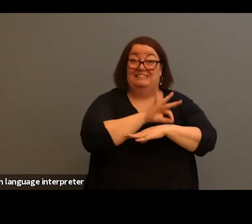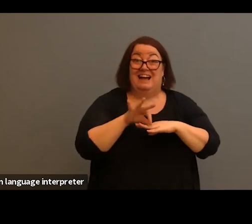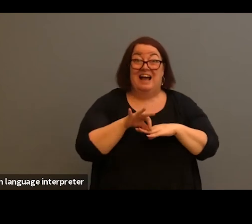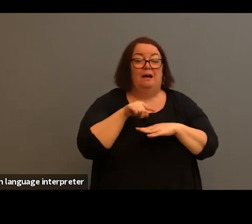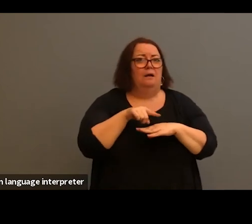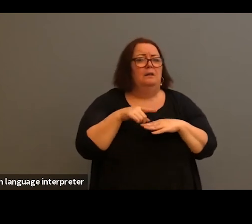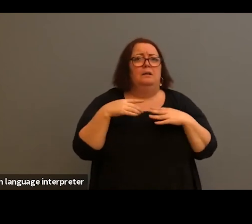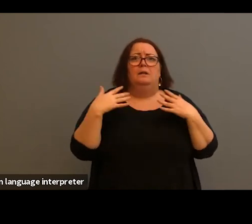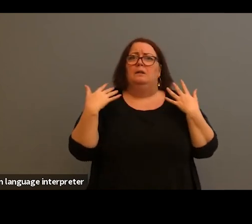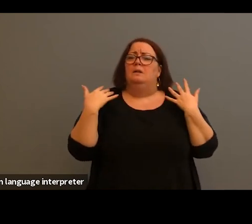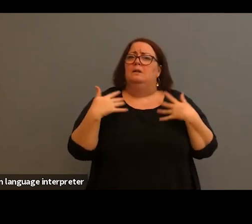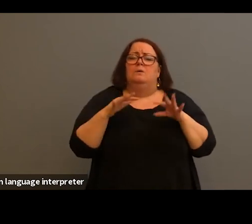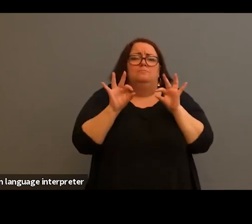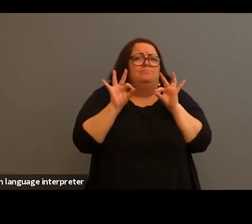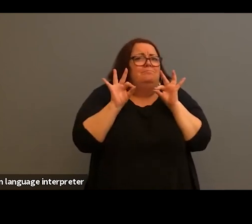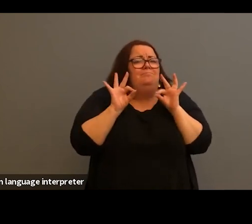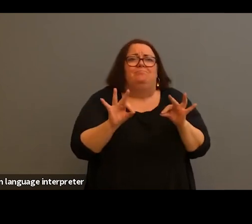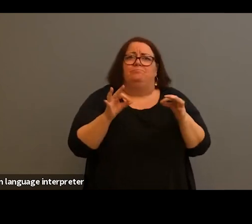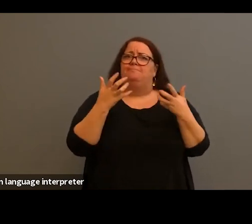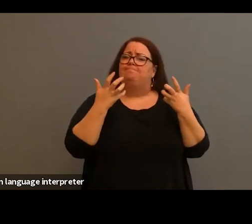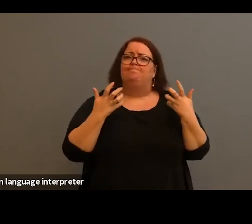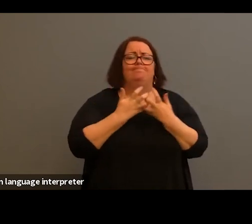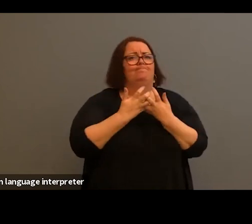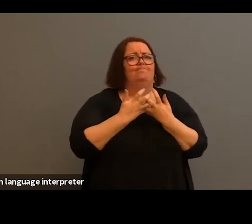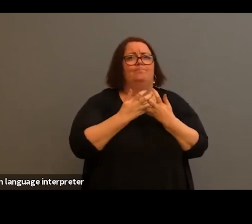interwoven with the concepts of accessibility.